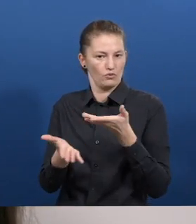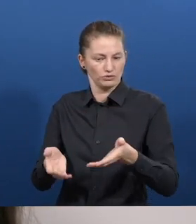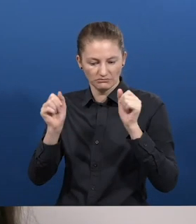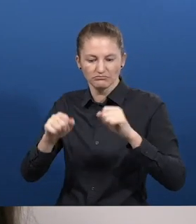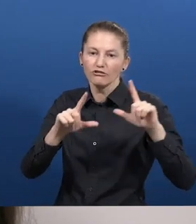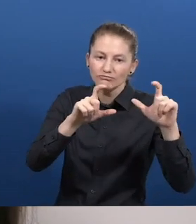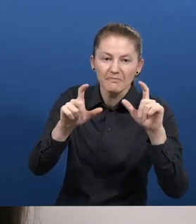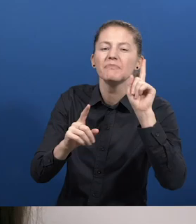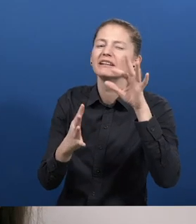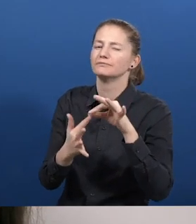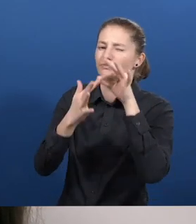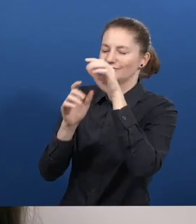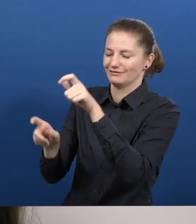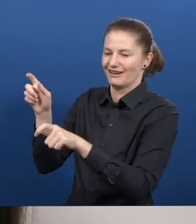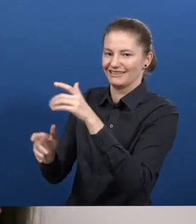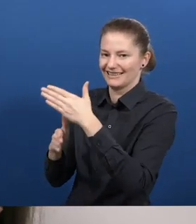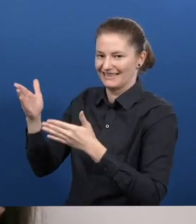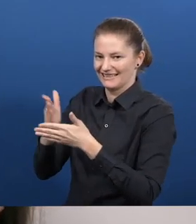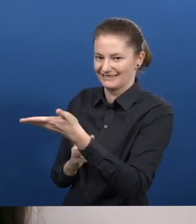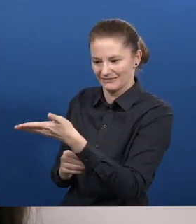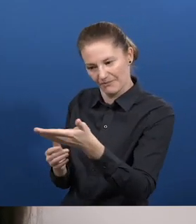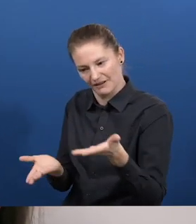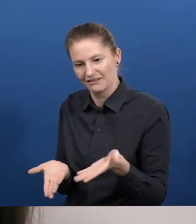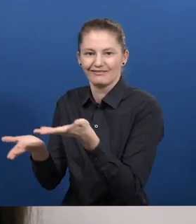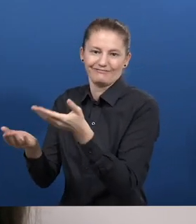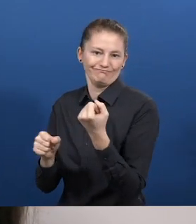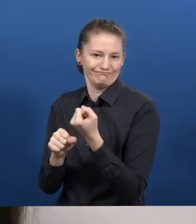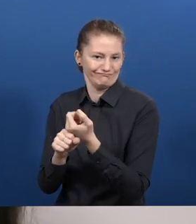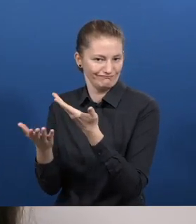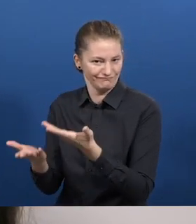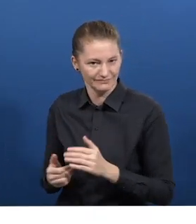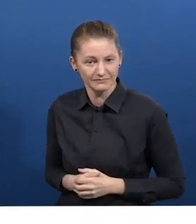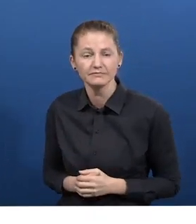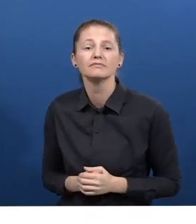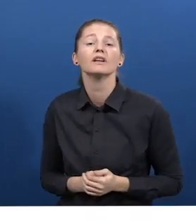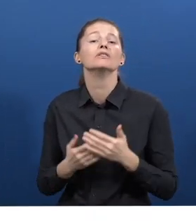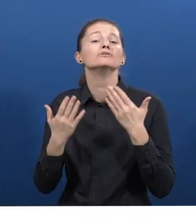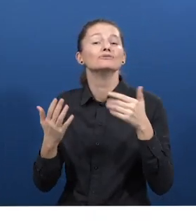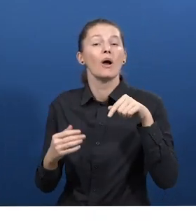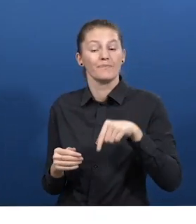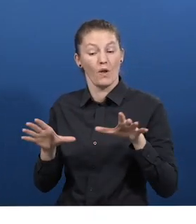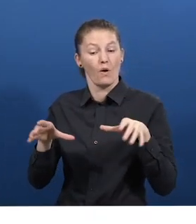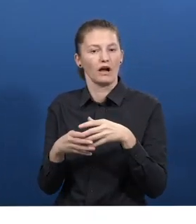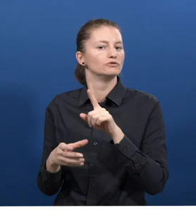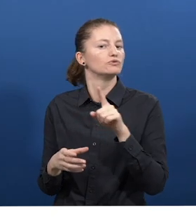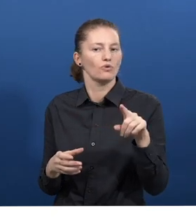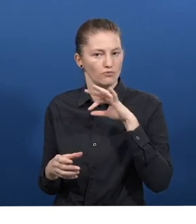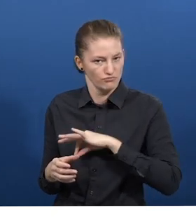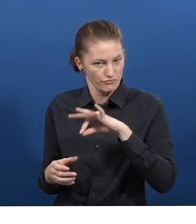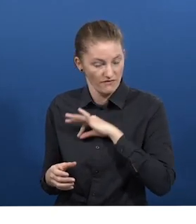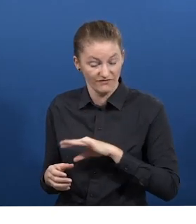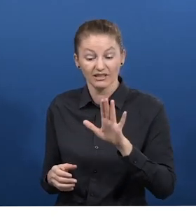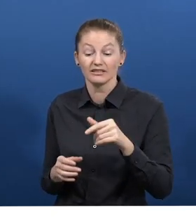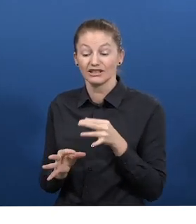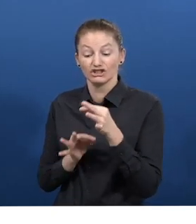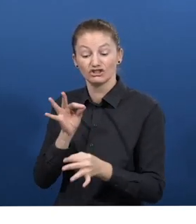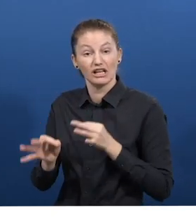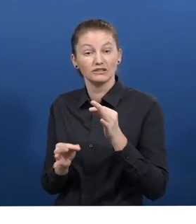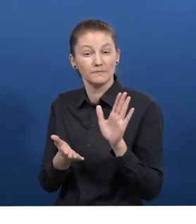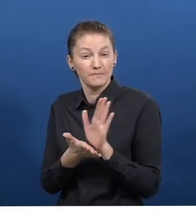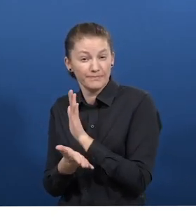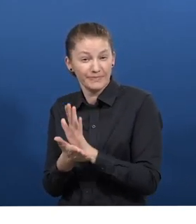organization, our business strategy is the sustainability of the resource itself. What is unique and innovative about Accessibility App?